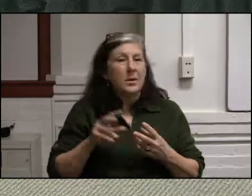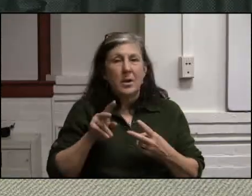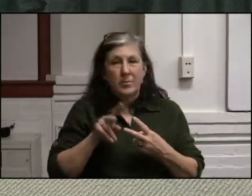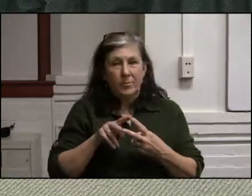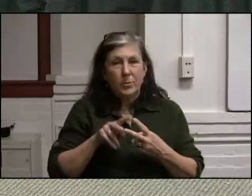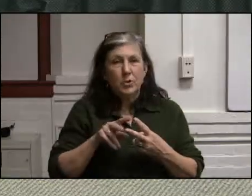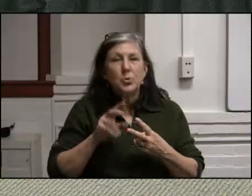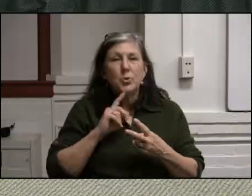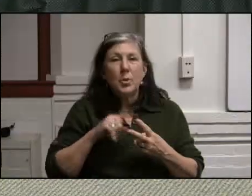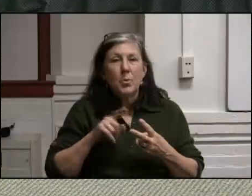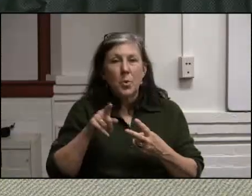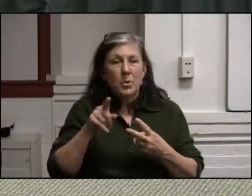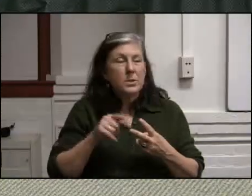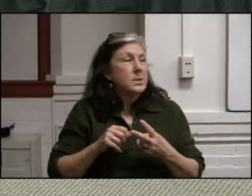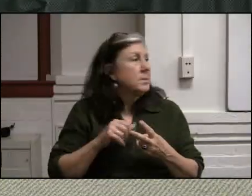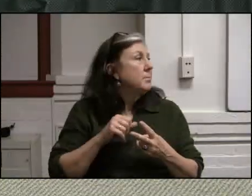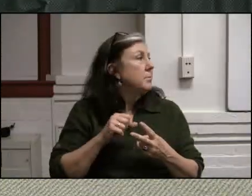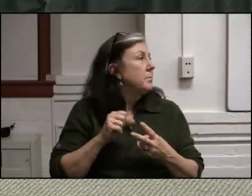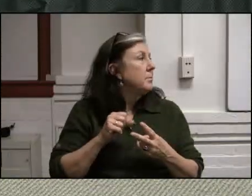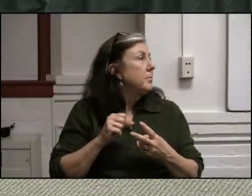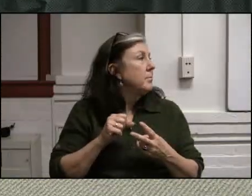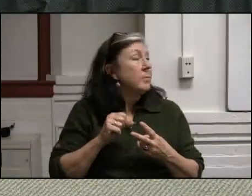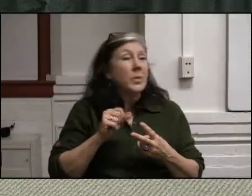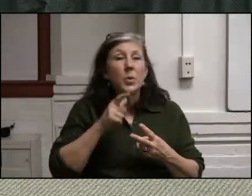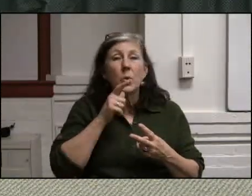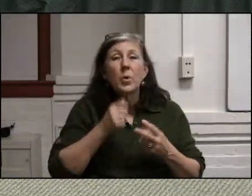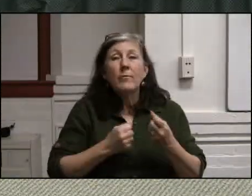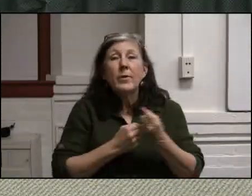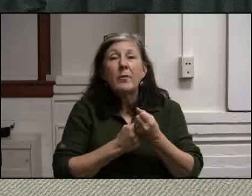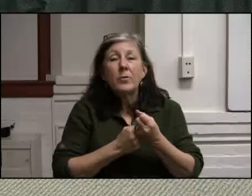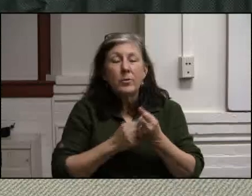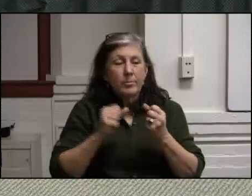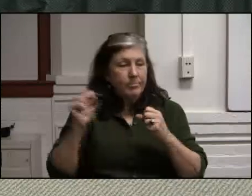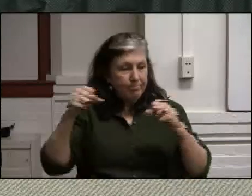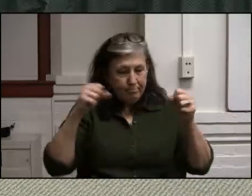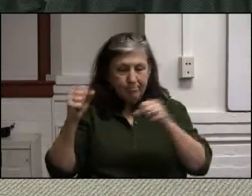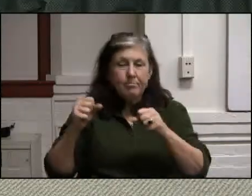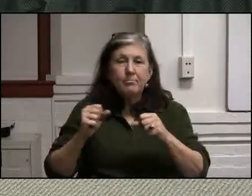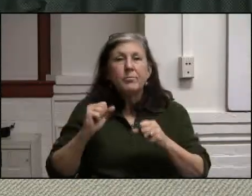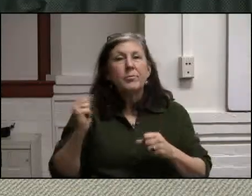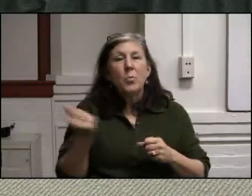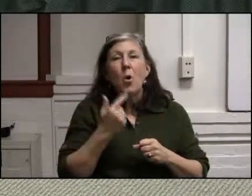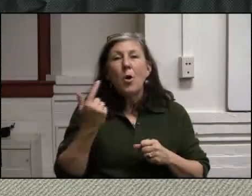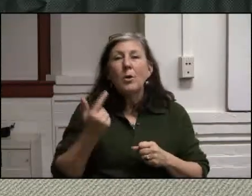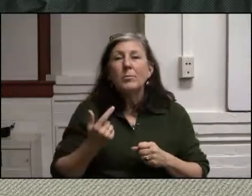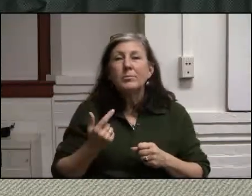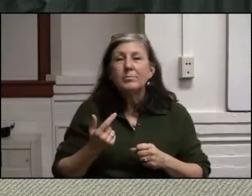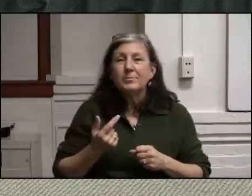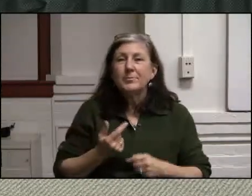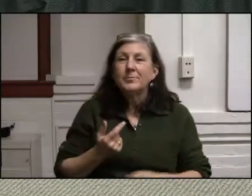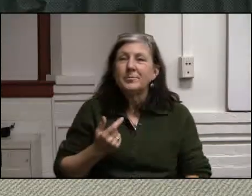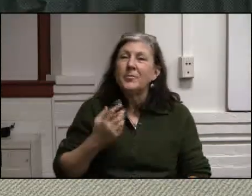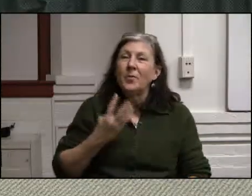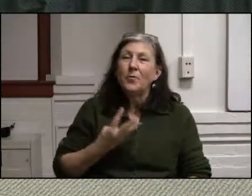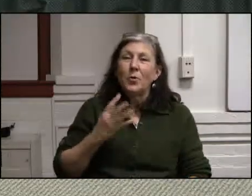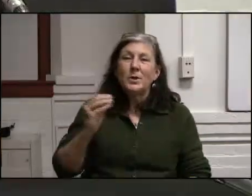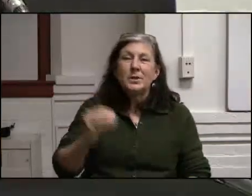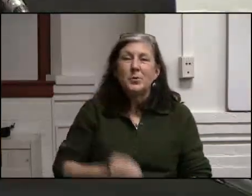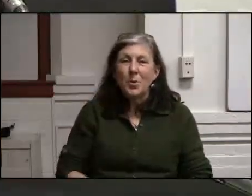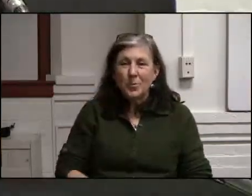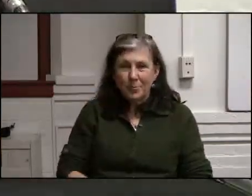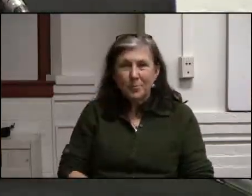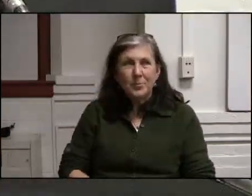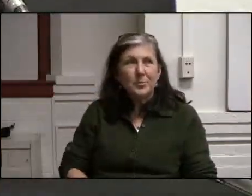reports aforementioned. All those in favor? Aye. Aye. That's 4-0. Thank you so much. Thank you.